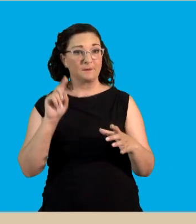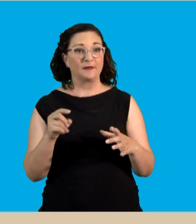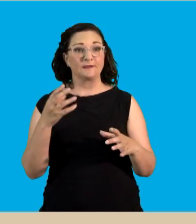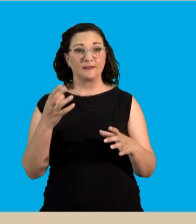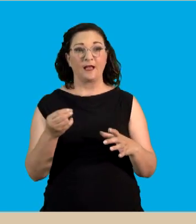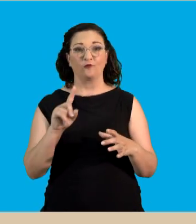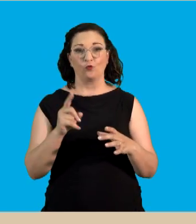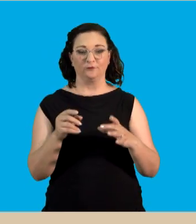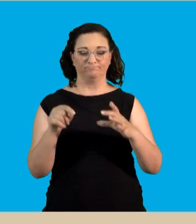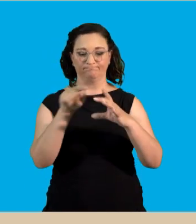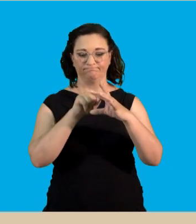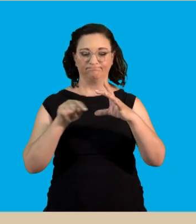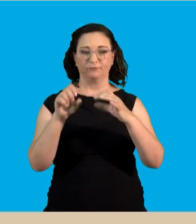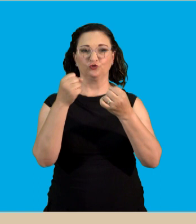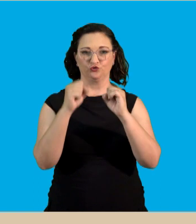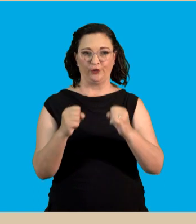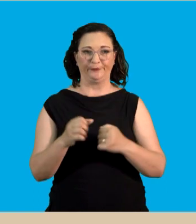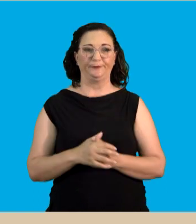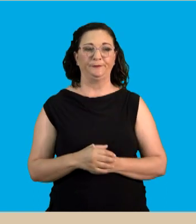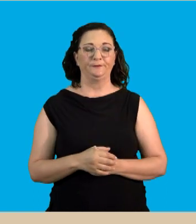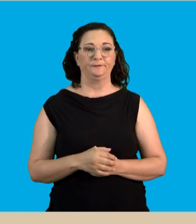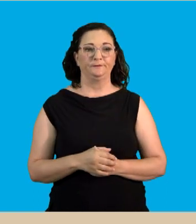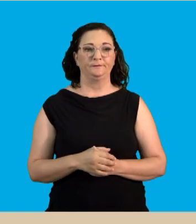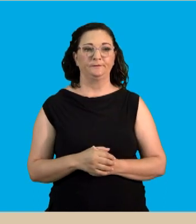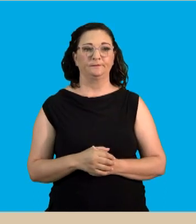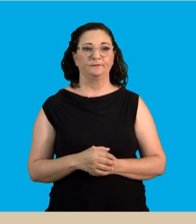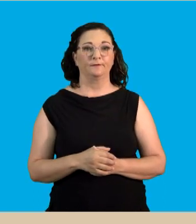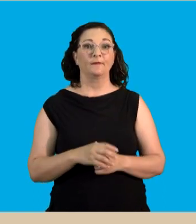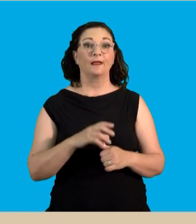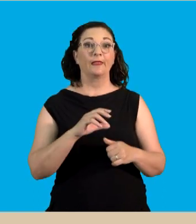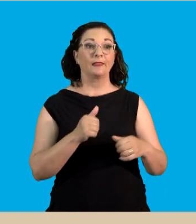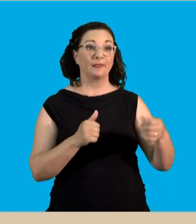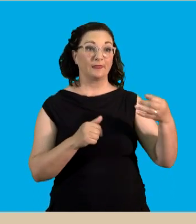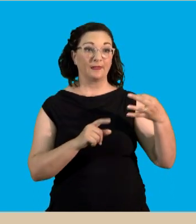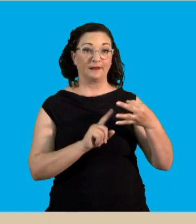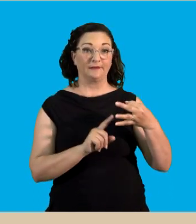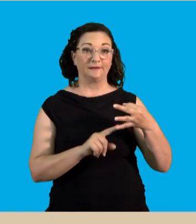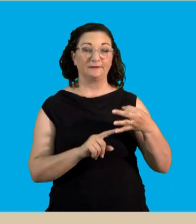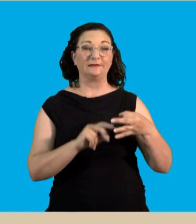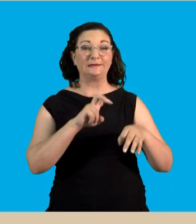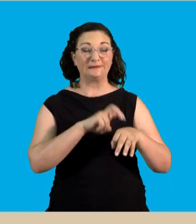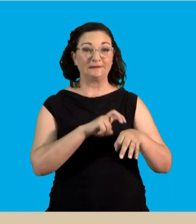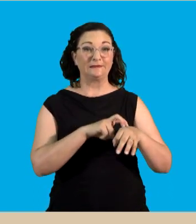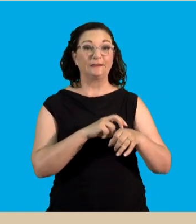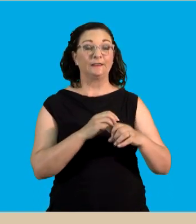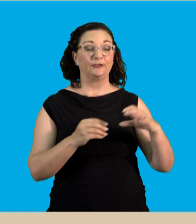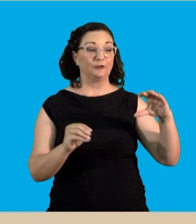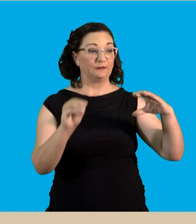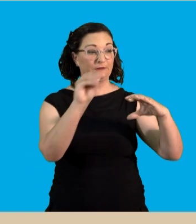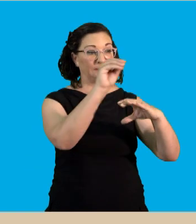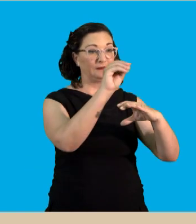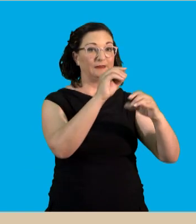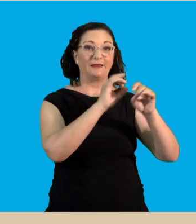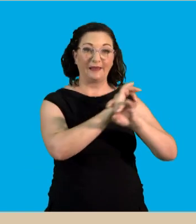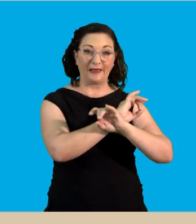a spherical shape. It should be able to keep its orbital path